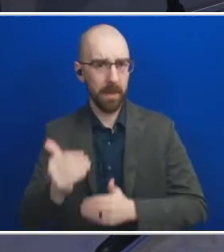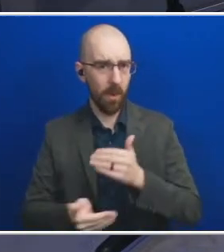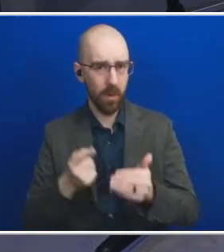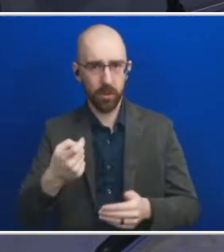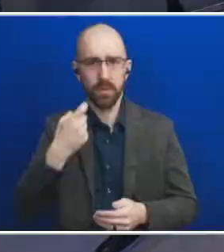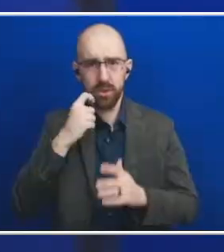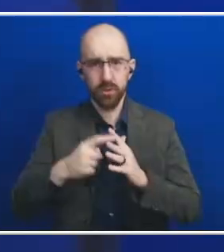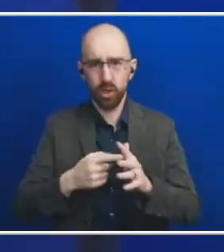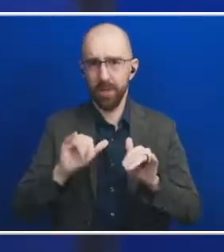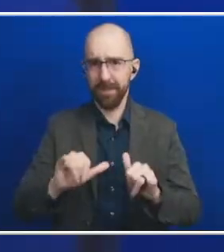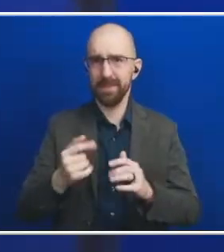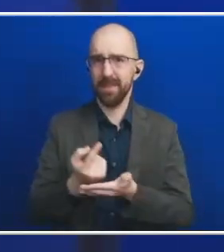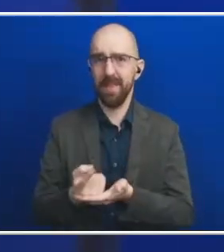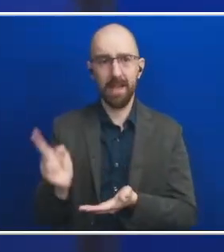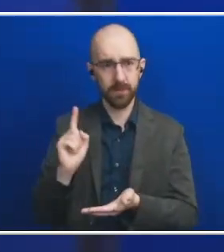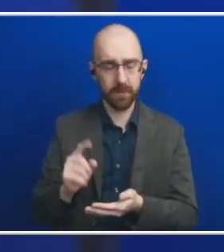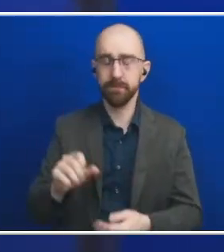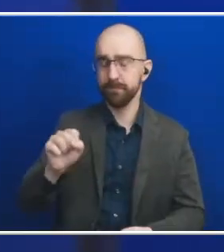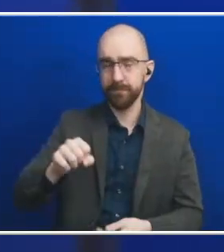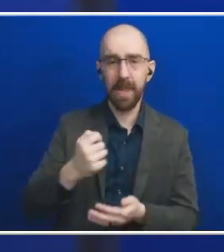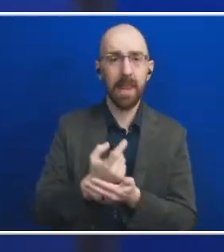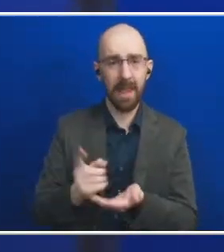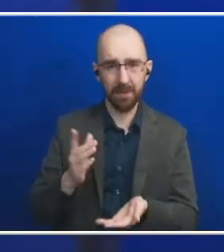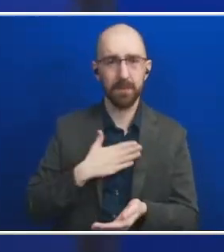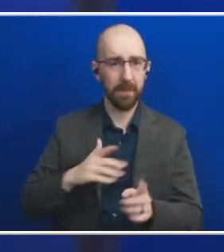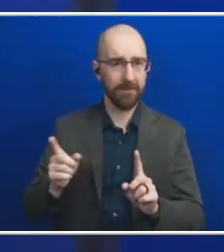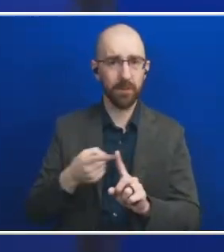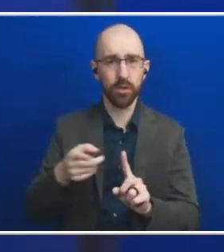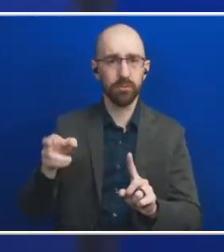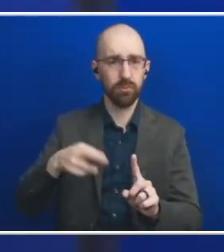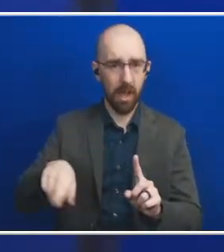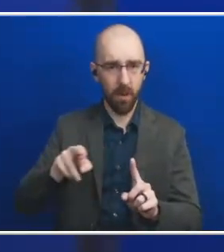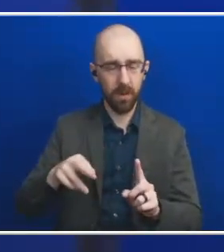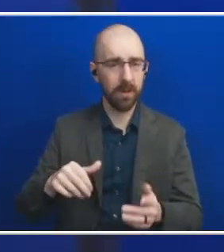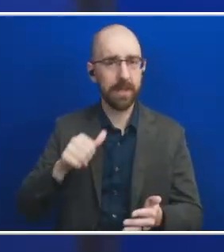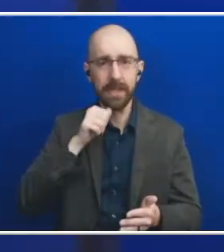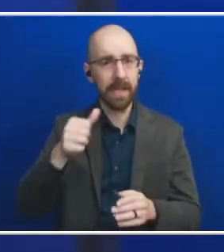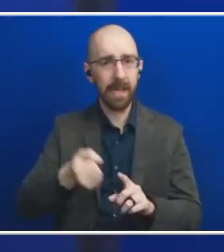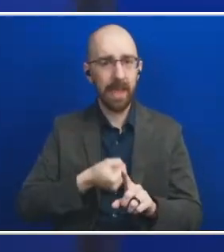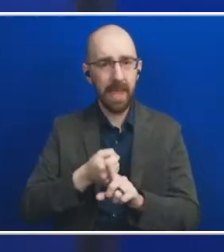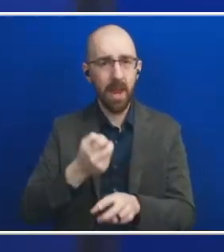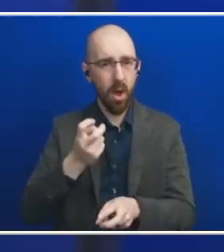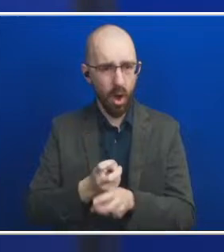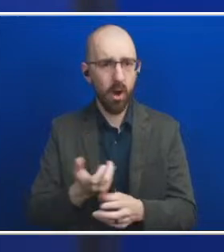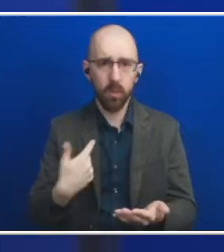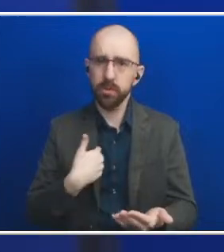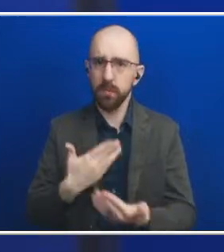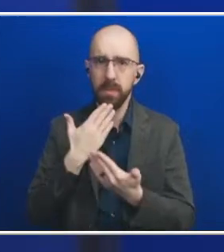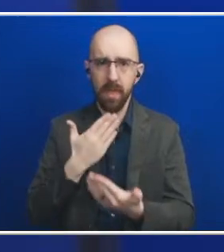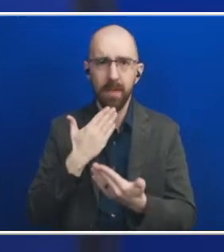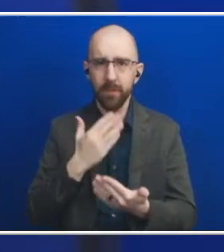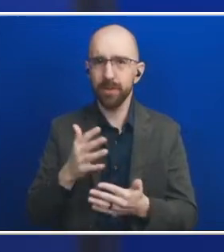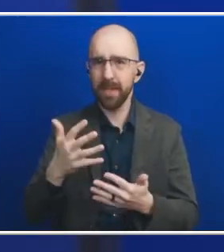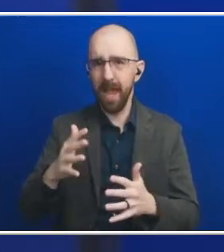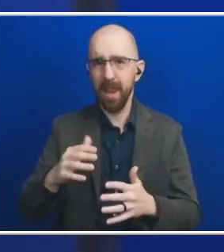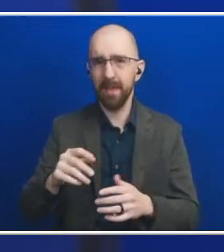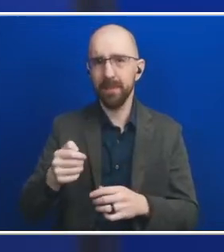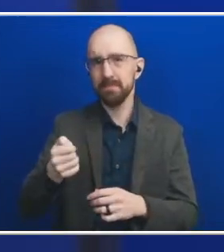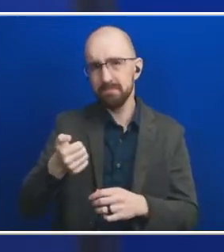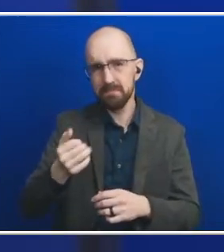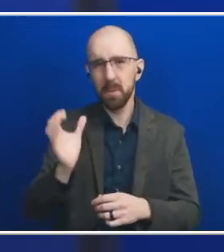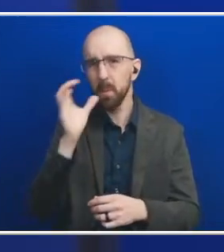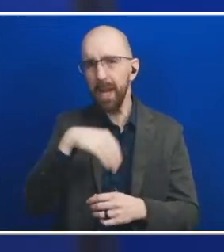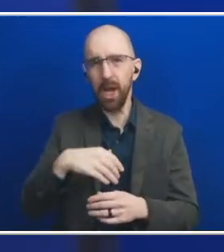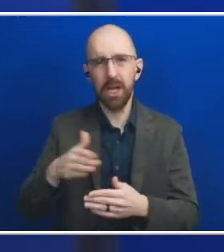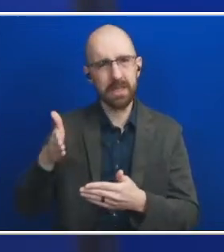Yeah. Last week was kind of my first round. Didn't hit too hard, which I'm thankful. Just some kind of minor weird side effects to